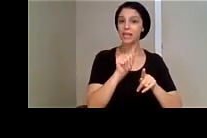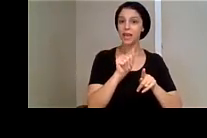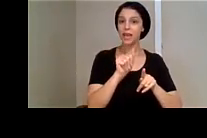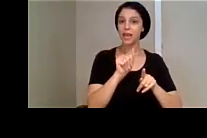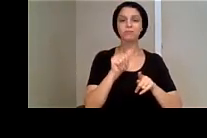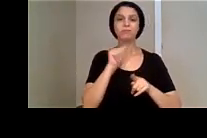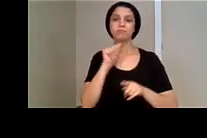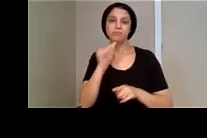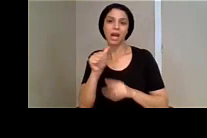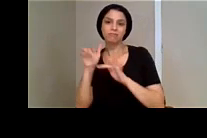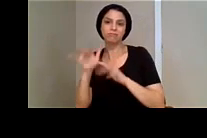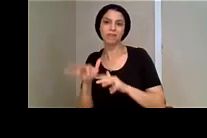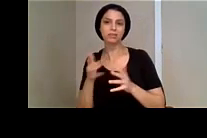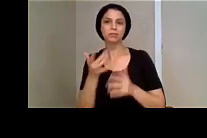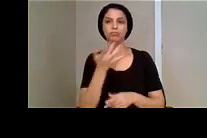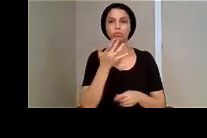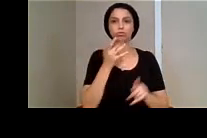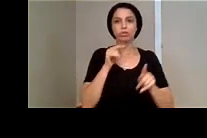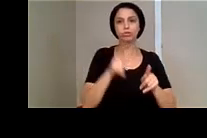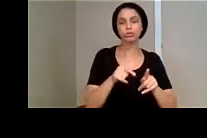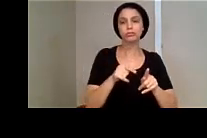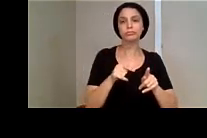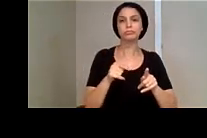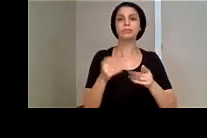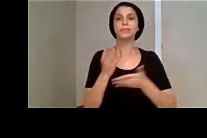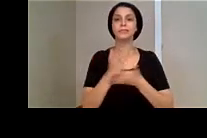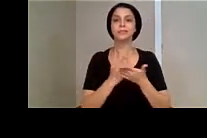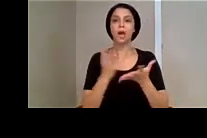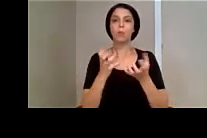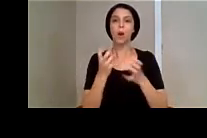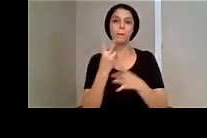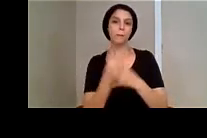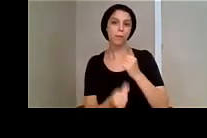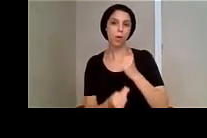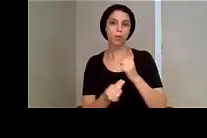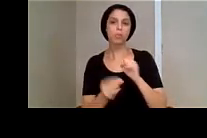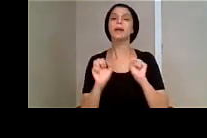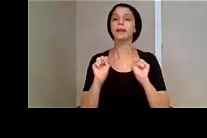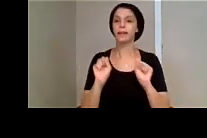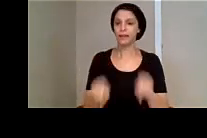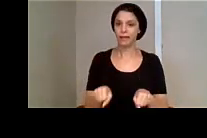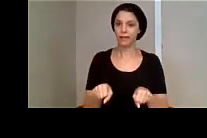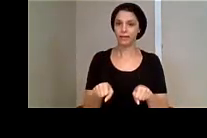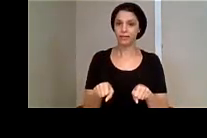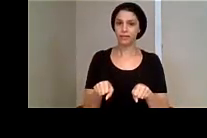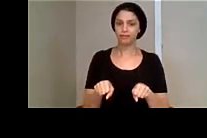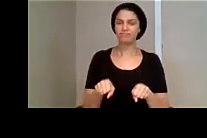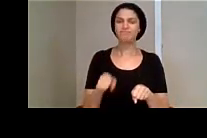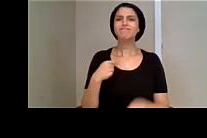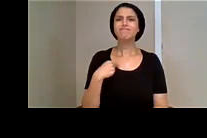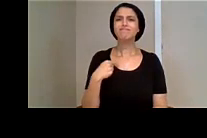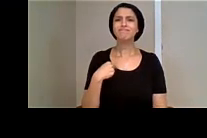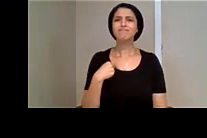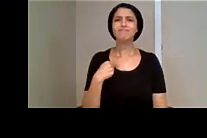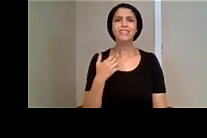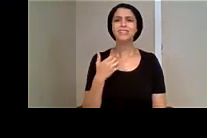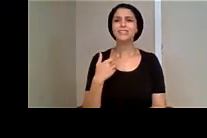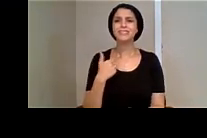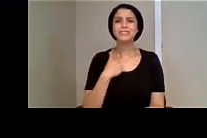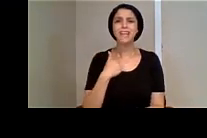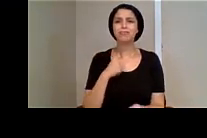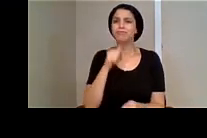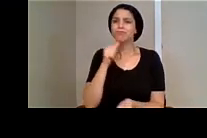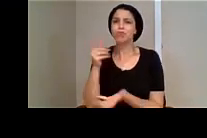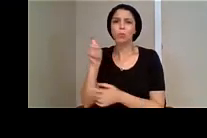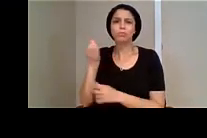ourselves and I wanted to have text as well as a recording, I would do that as a text entry. However, if I just need a recording of the student or